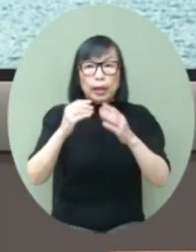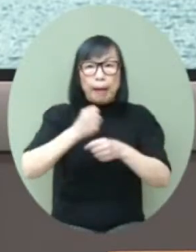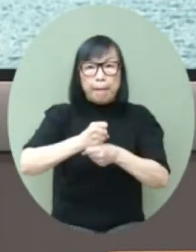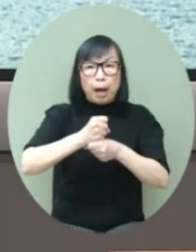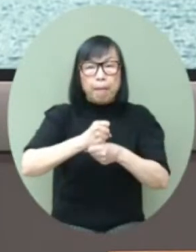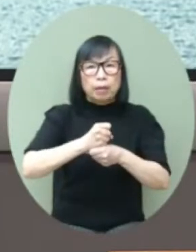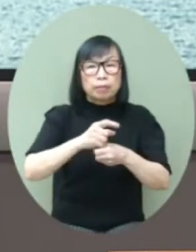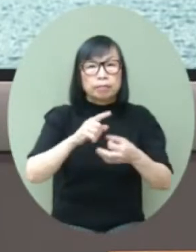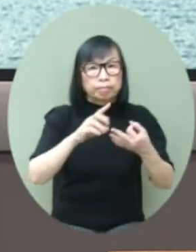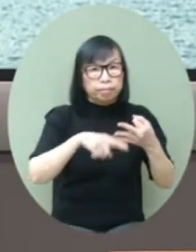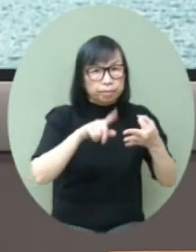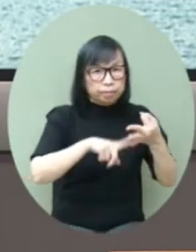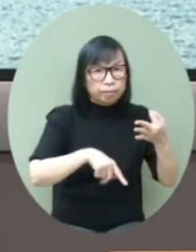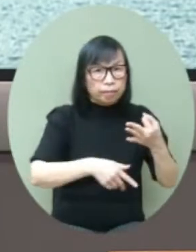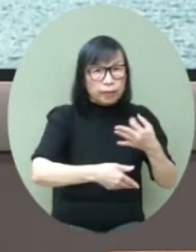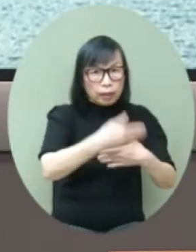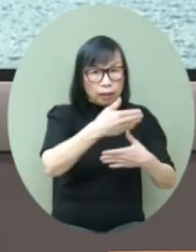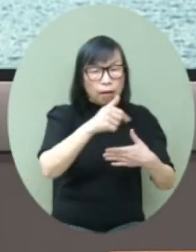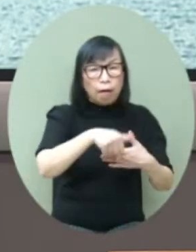She is a